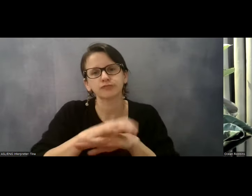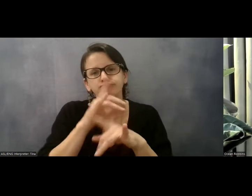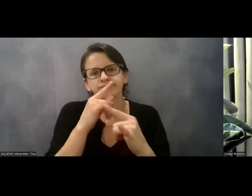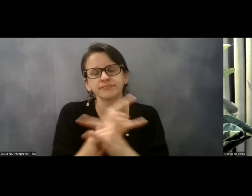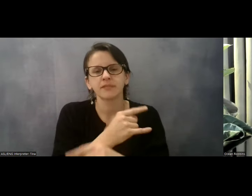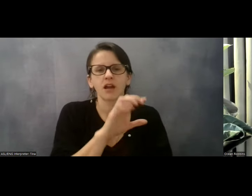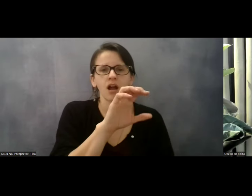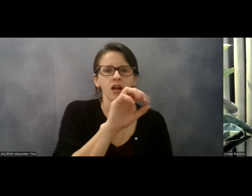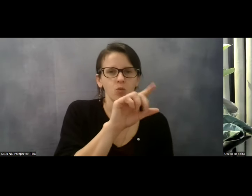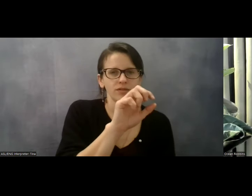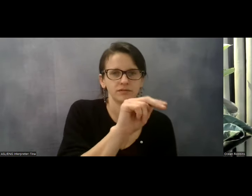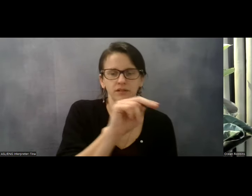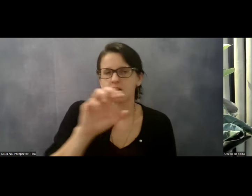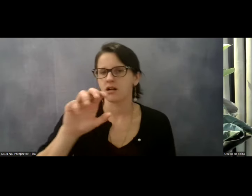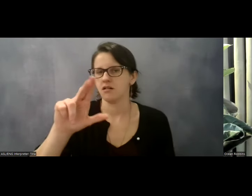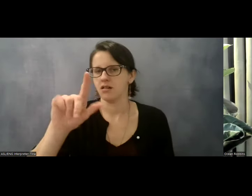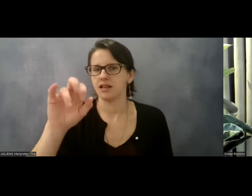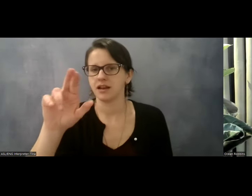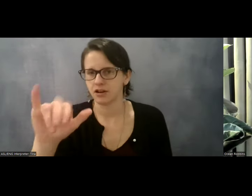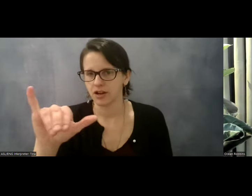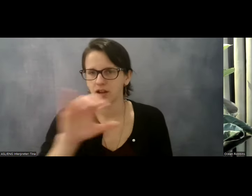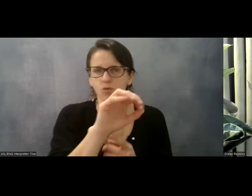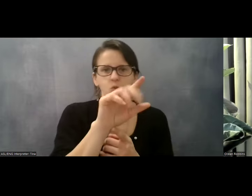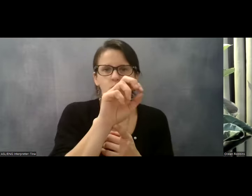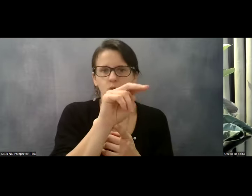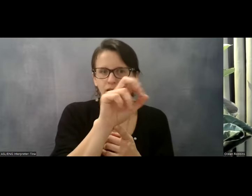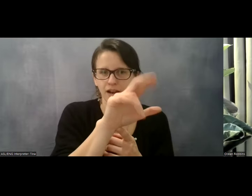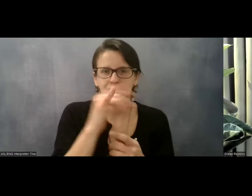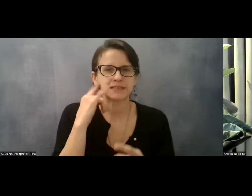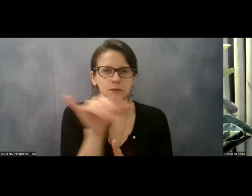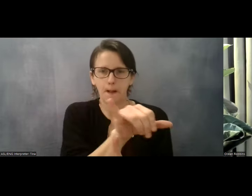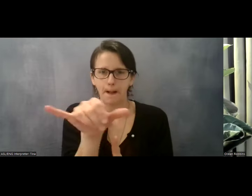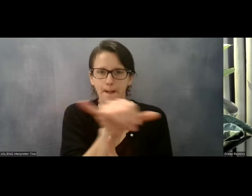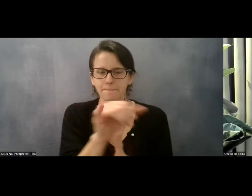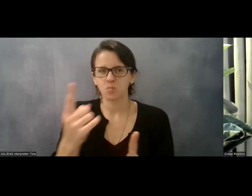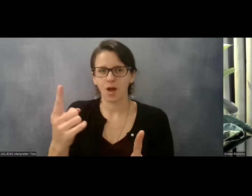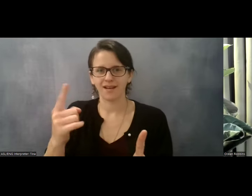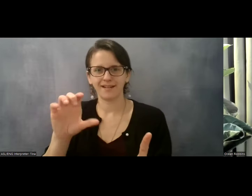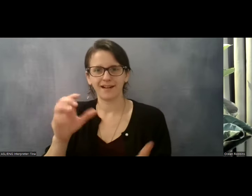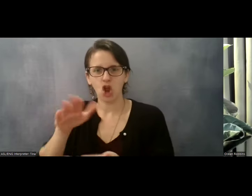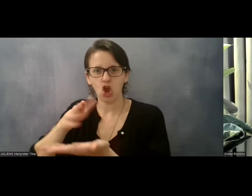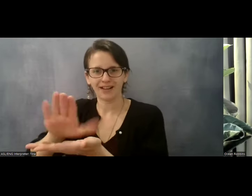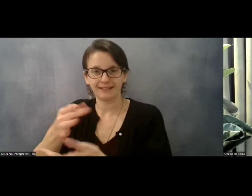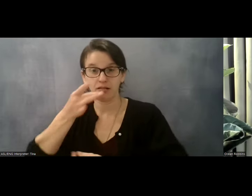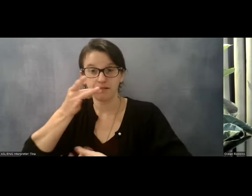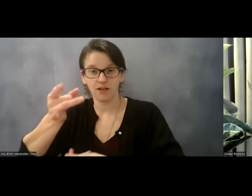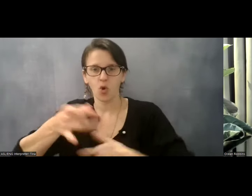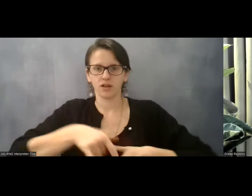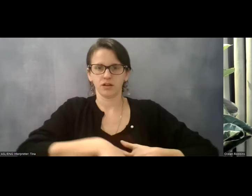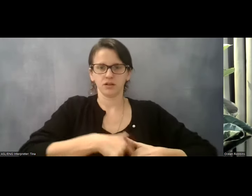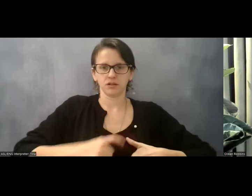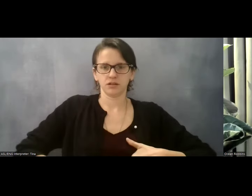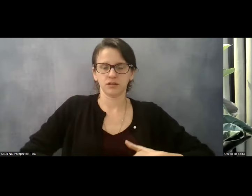lots of vegetables. But let's hear why people like gardening. Okay, we've got no chemicals, we've got community, great way to connect with the community to ensure